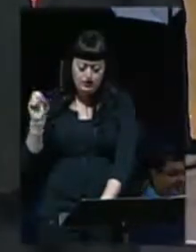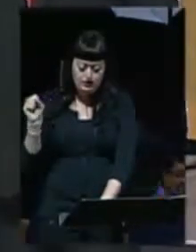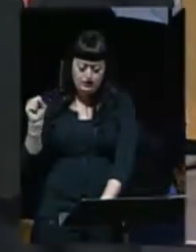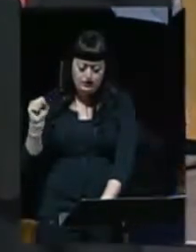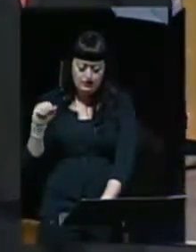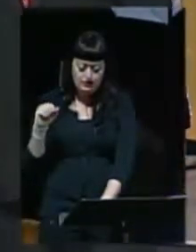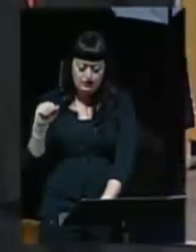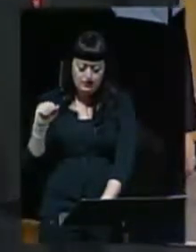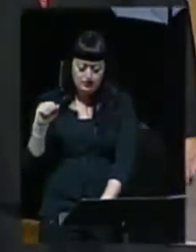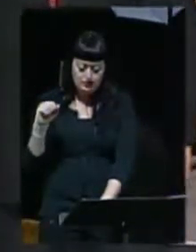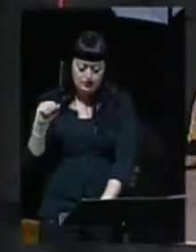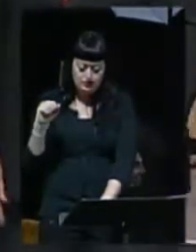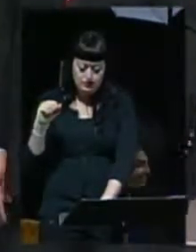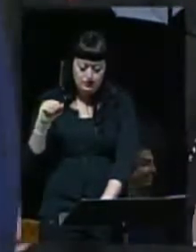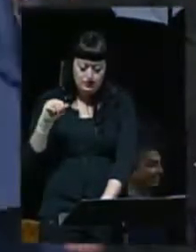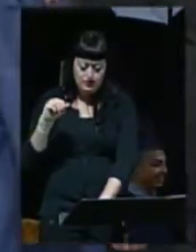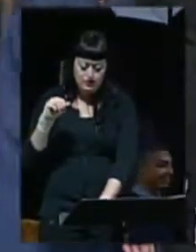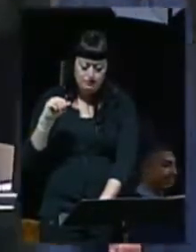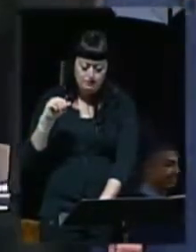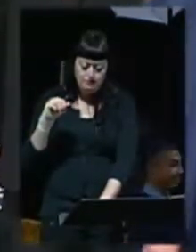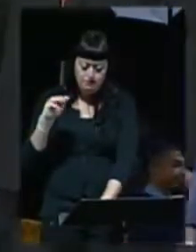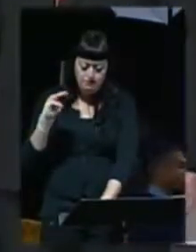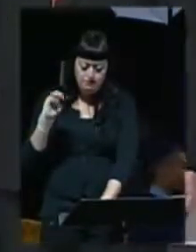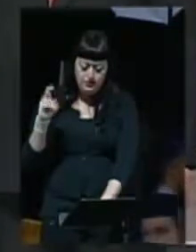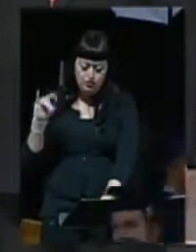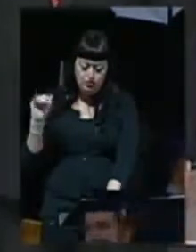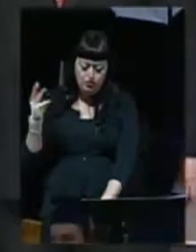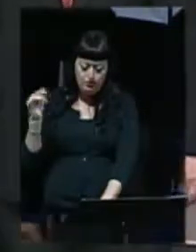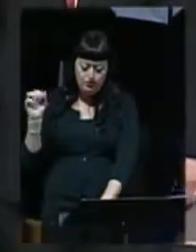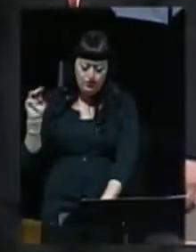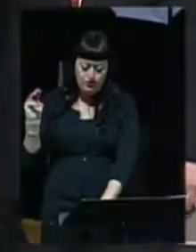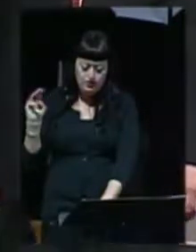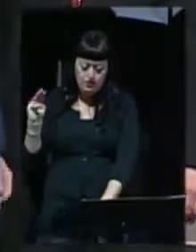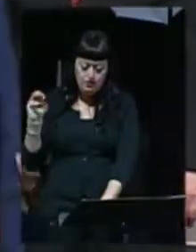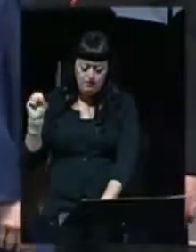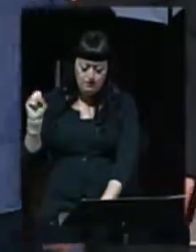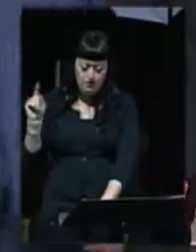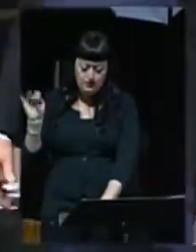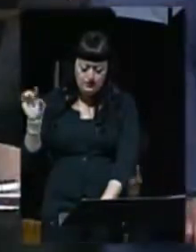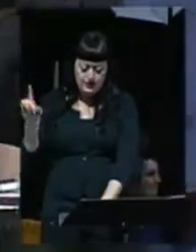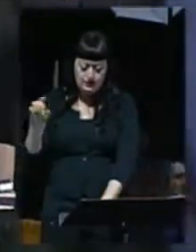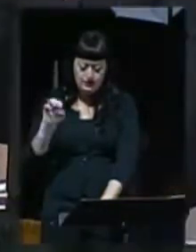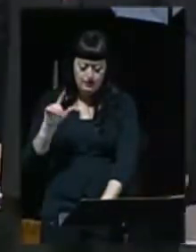Benjamin Mostad. Ella Marozola.